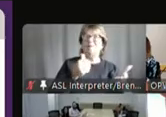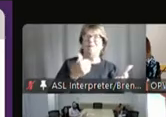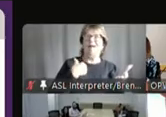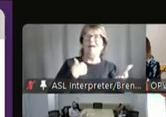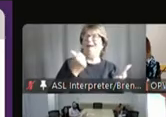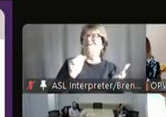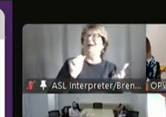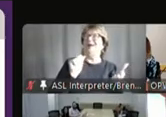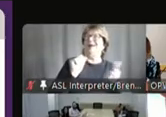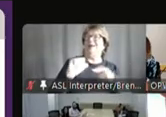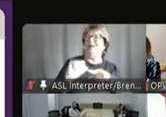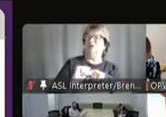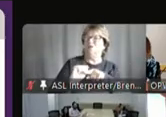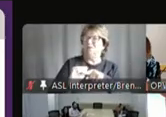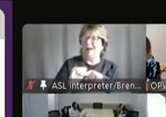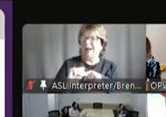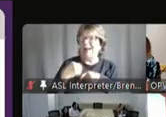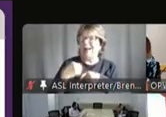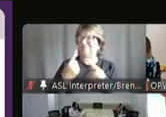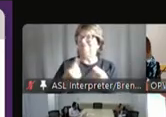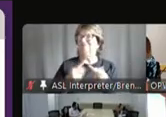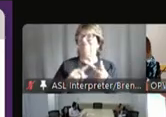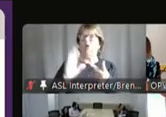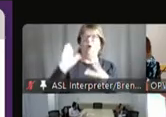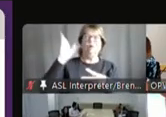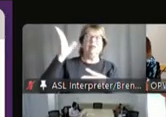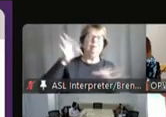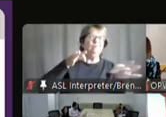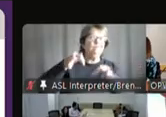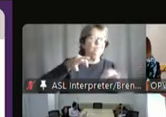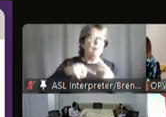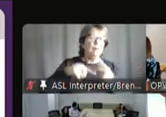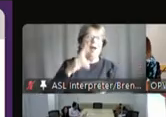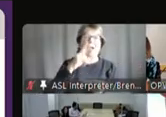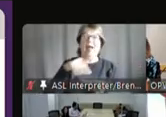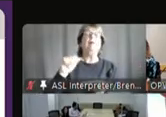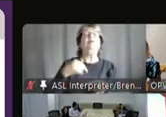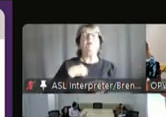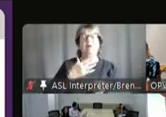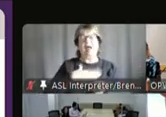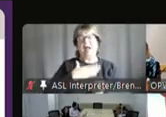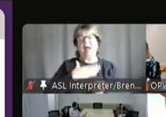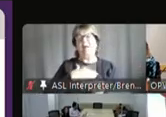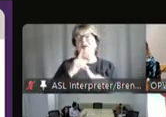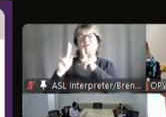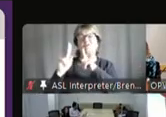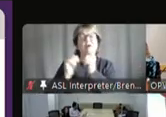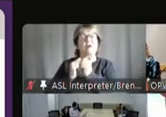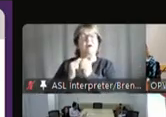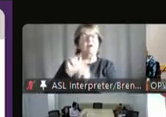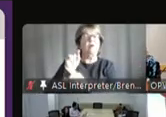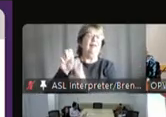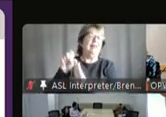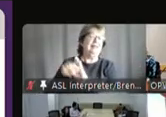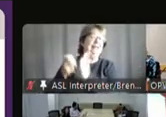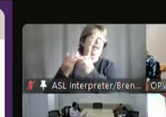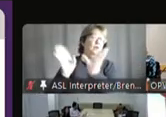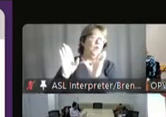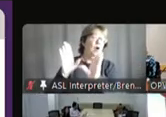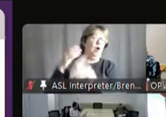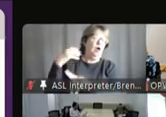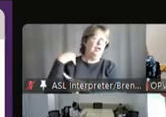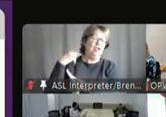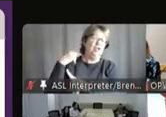training or presentation on HIPAA, and we'd be happy to talk to the statewide chairs about